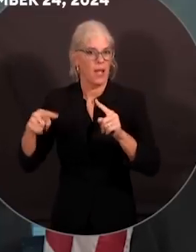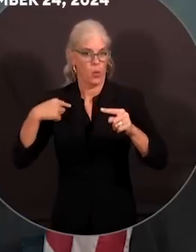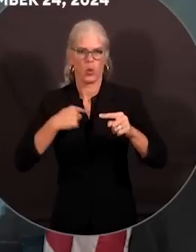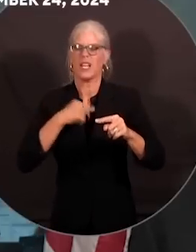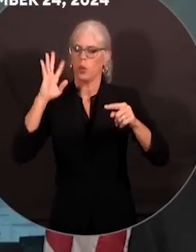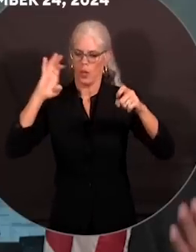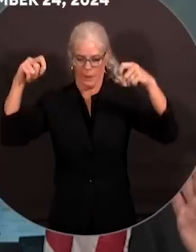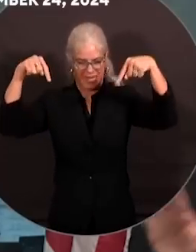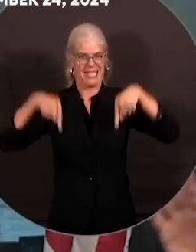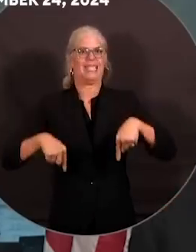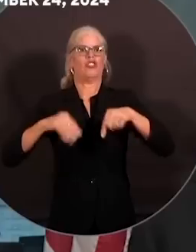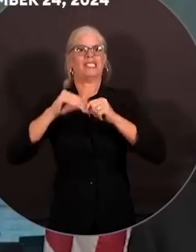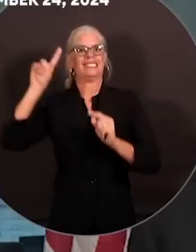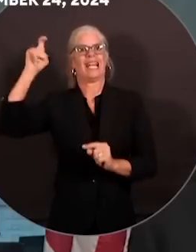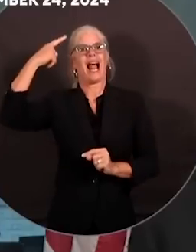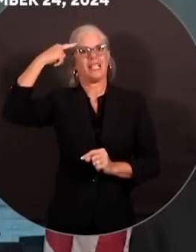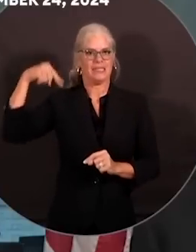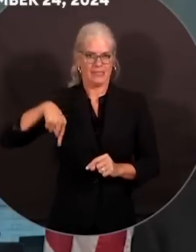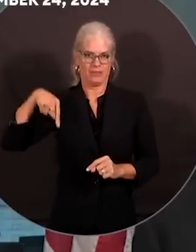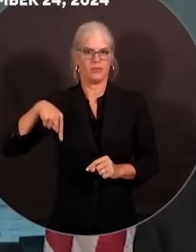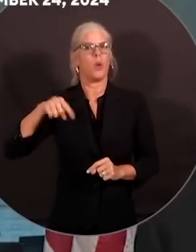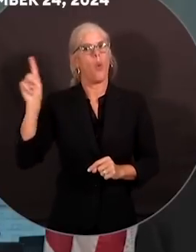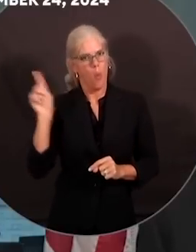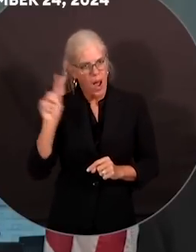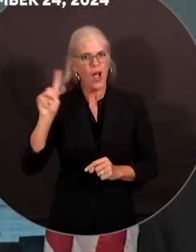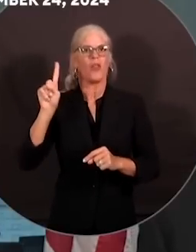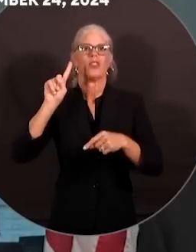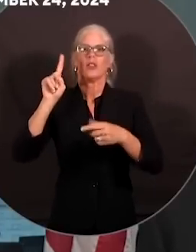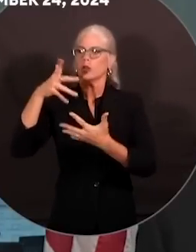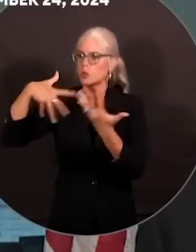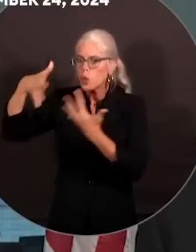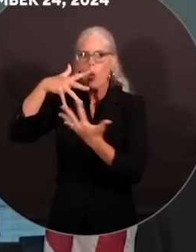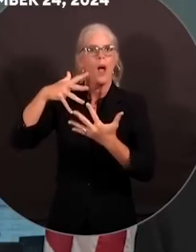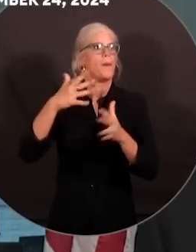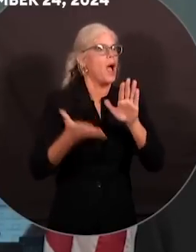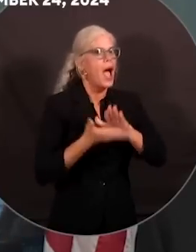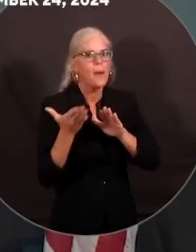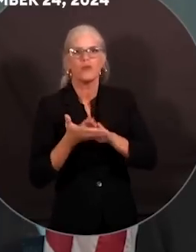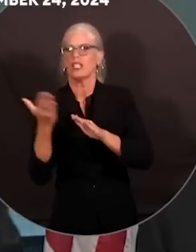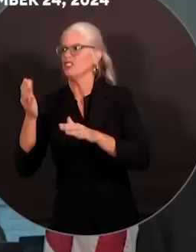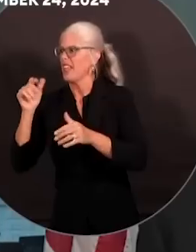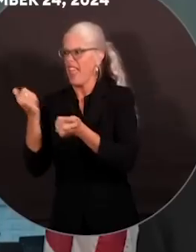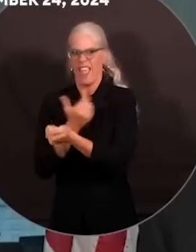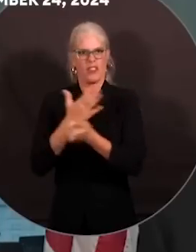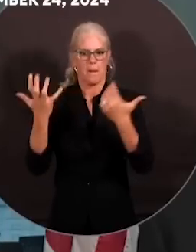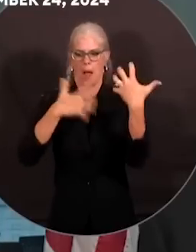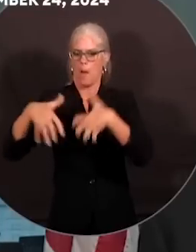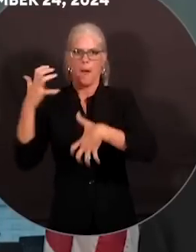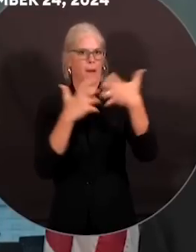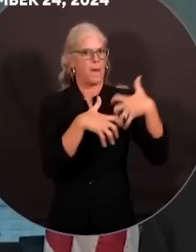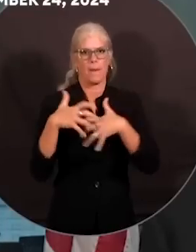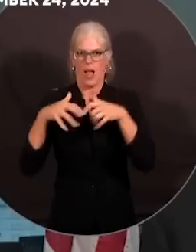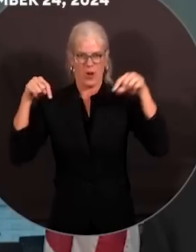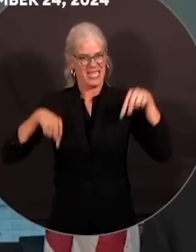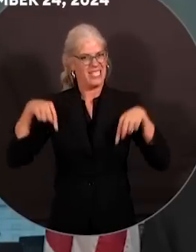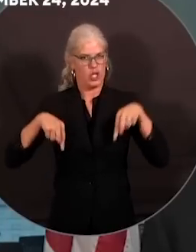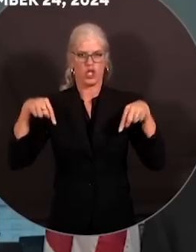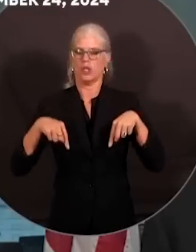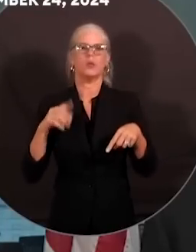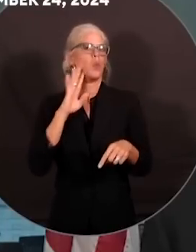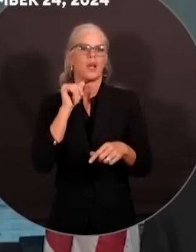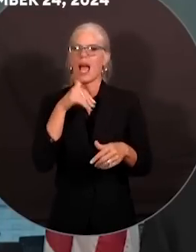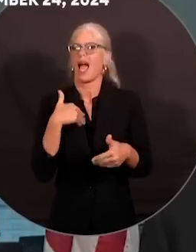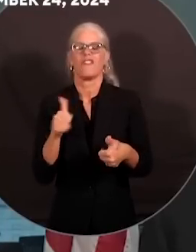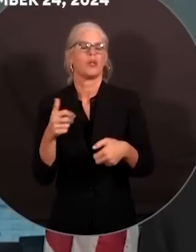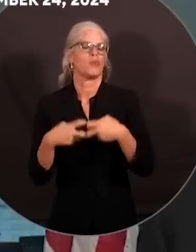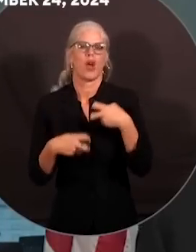Tallahassee for the storm. Everyone will be working out of the Emergency Operations Center, and we don't anticipate there being any issue with continuity.